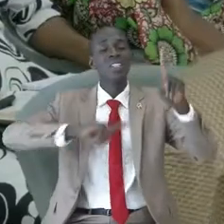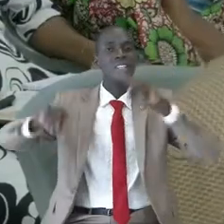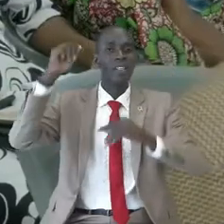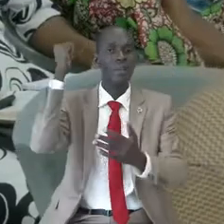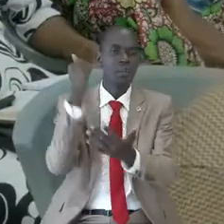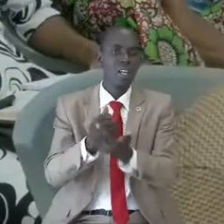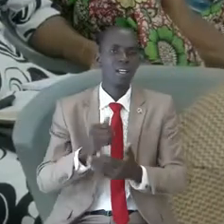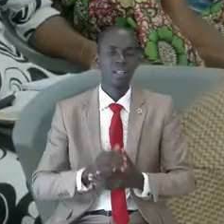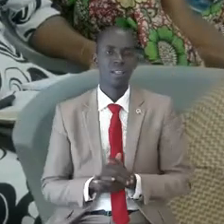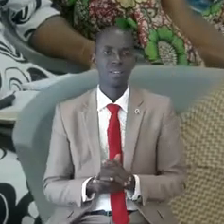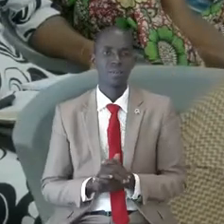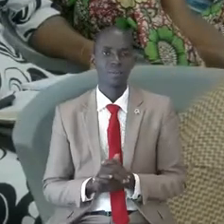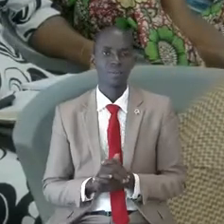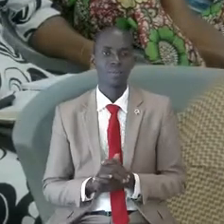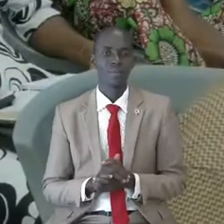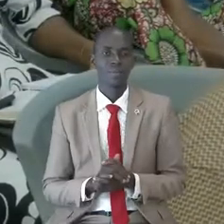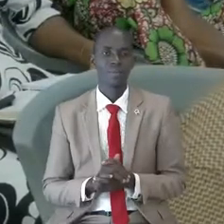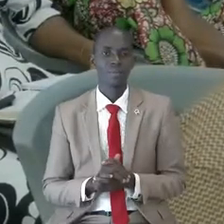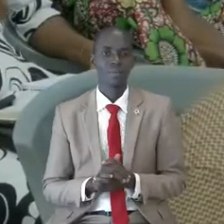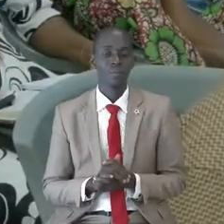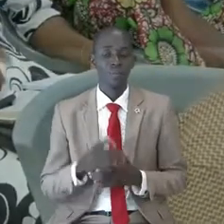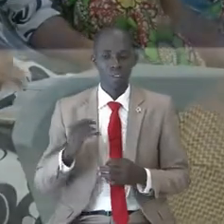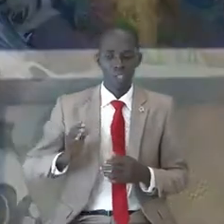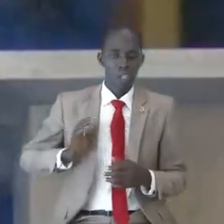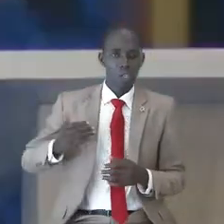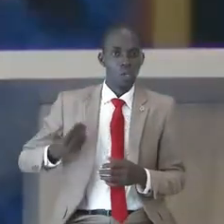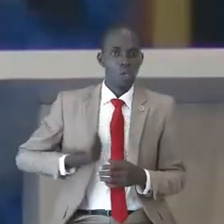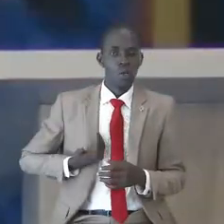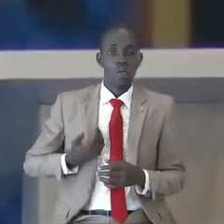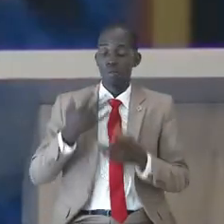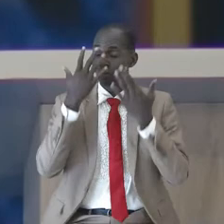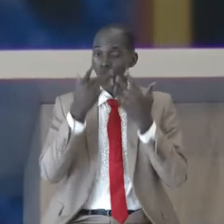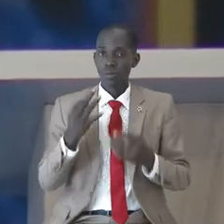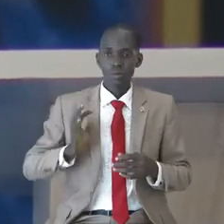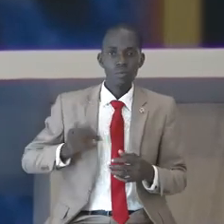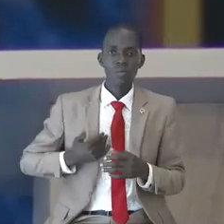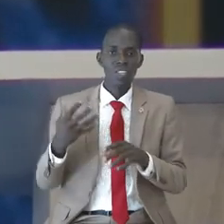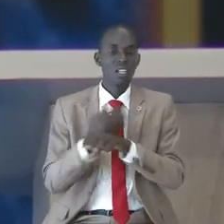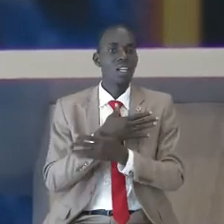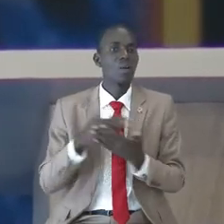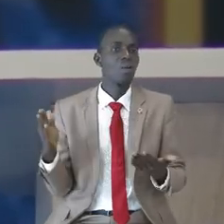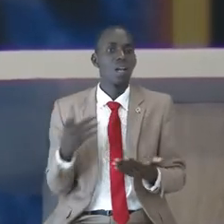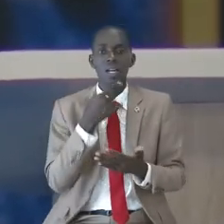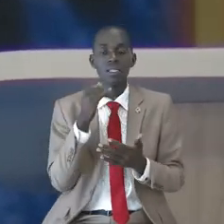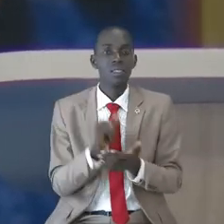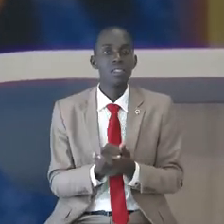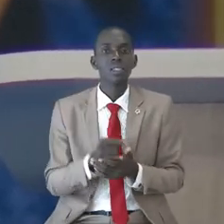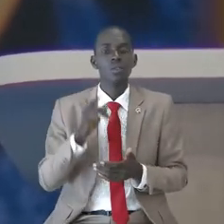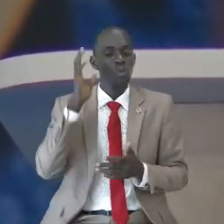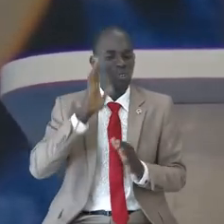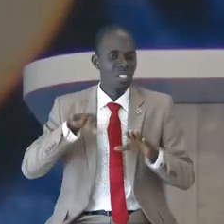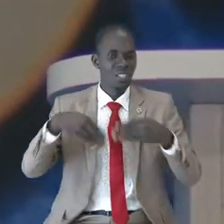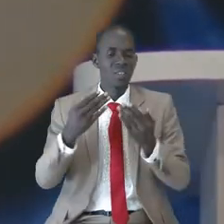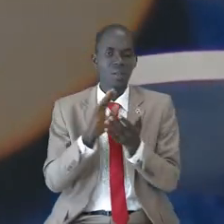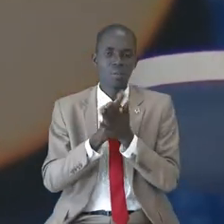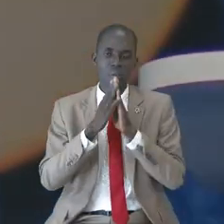amen. The sorrow of the soul taken away, and it says, I'll give them peace, I'll